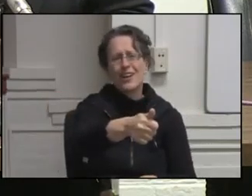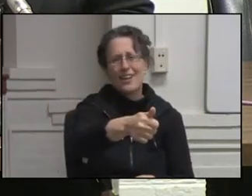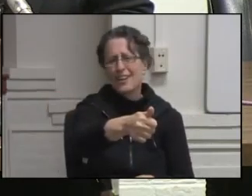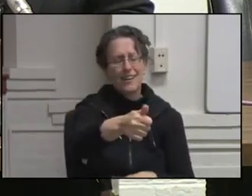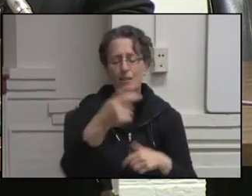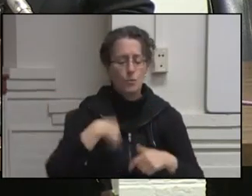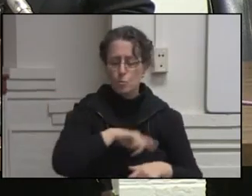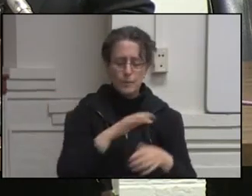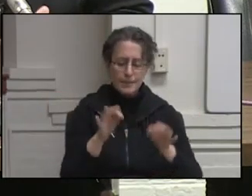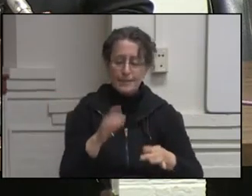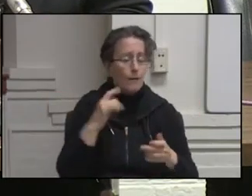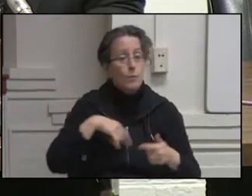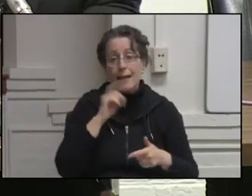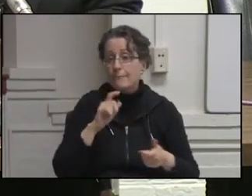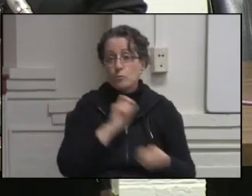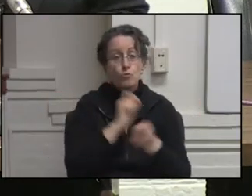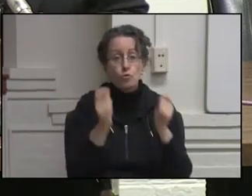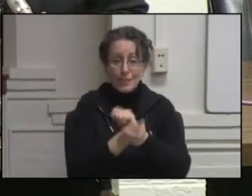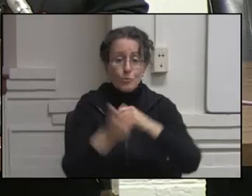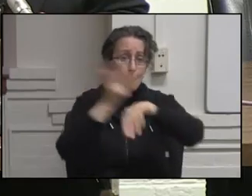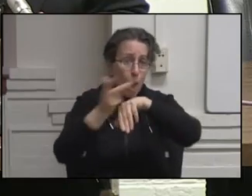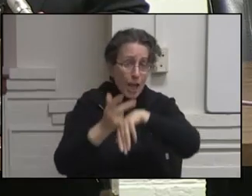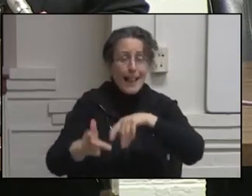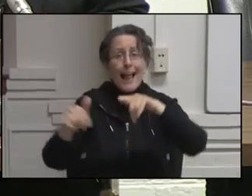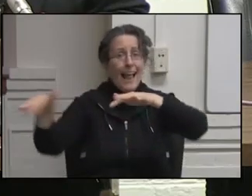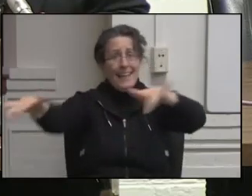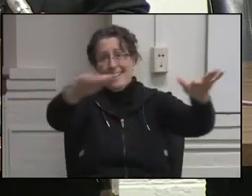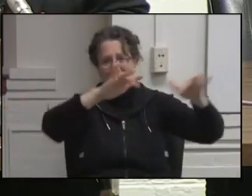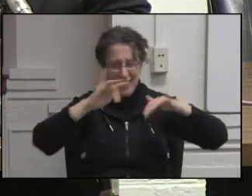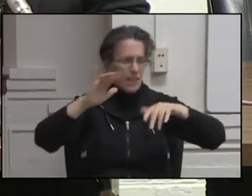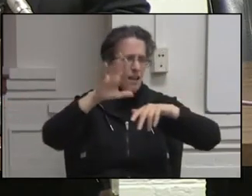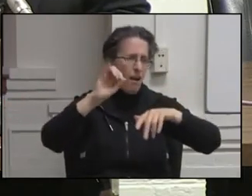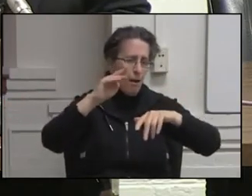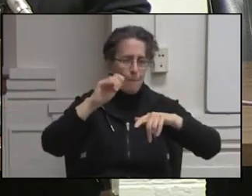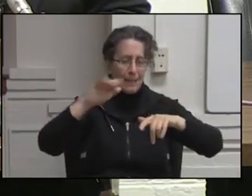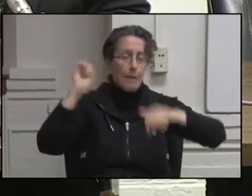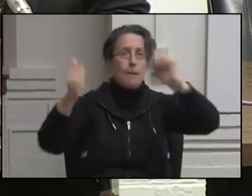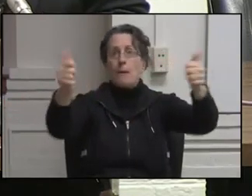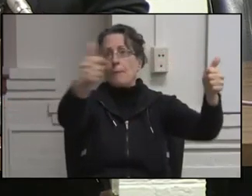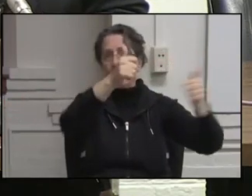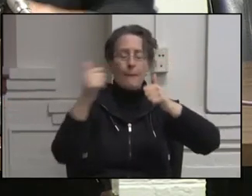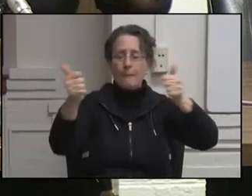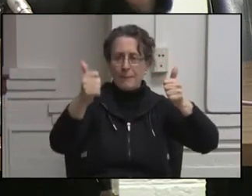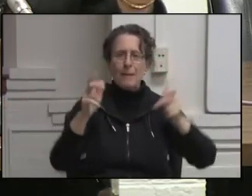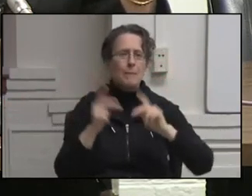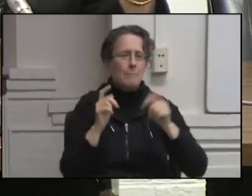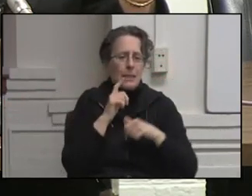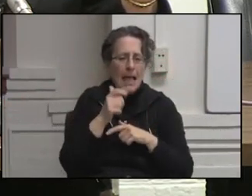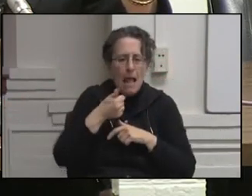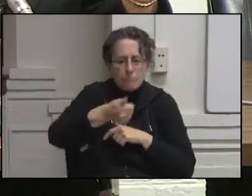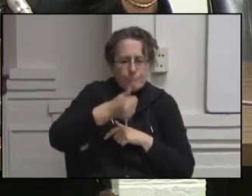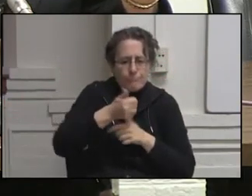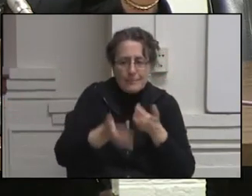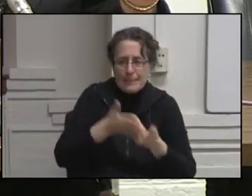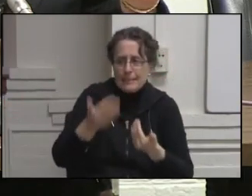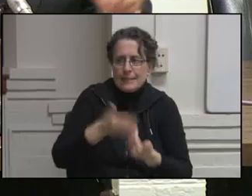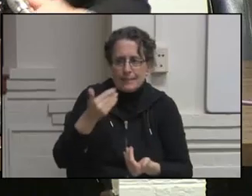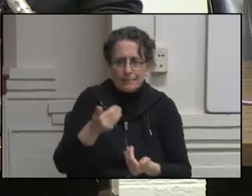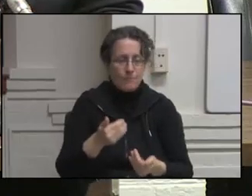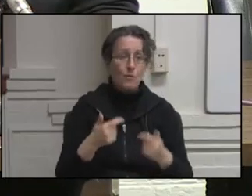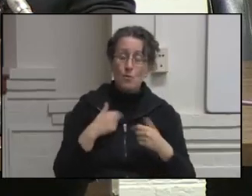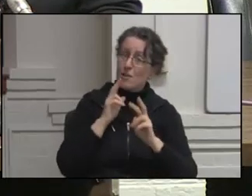change is always good because it makes you think of new things. Great. I look forward to seeing the new layout. And then, wait. God. There's